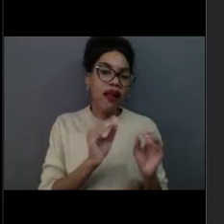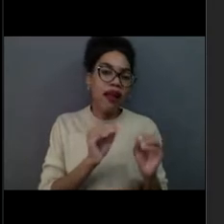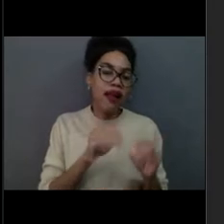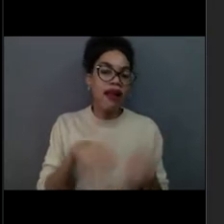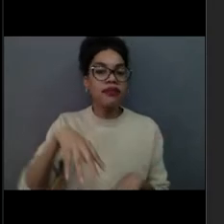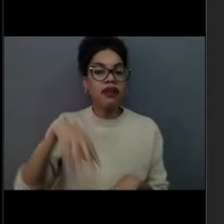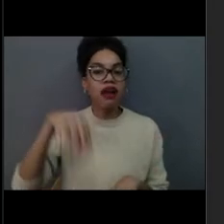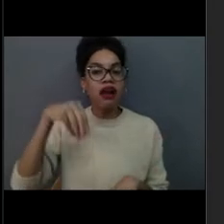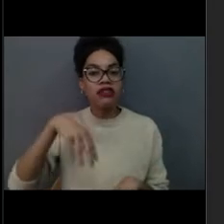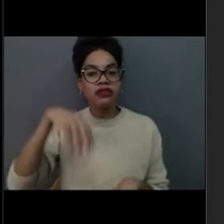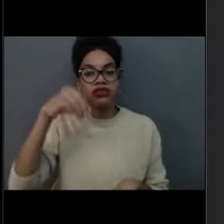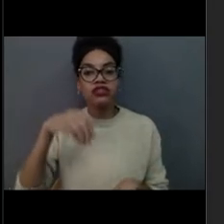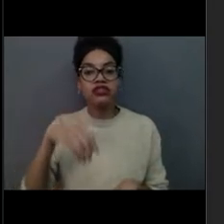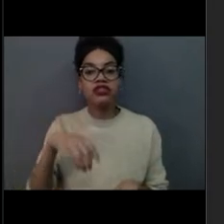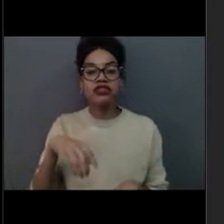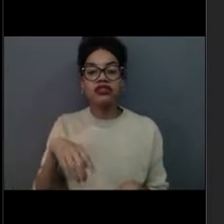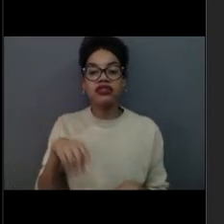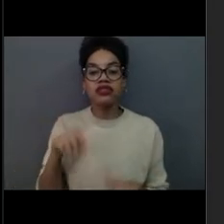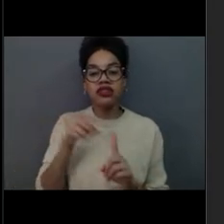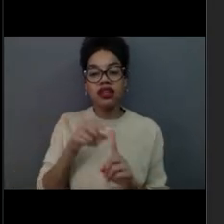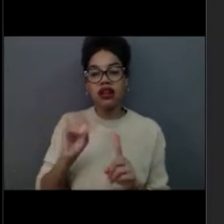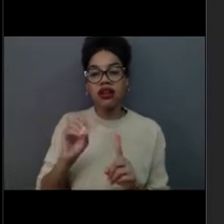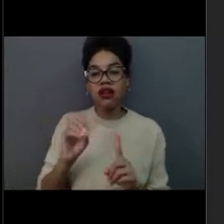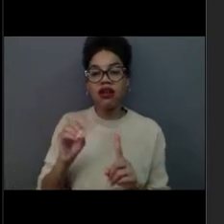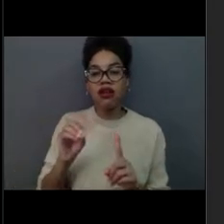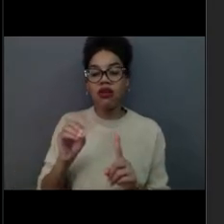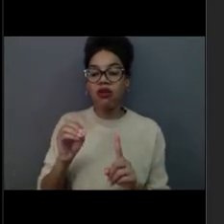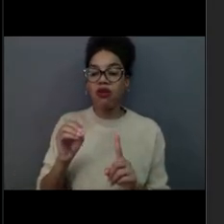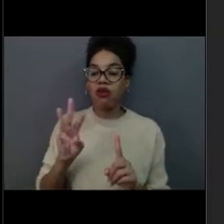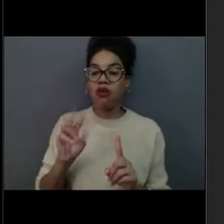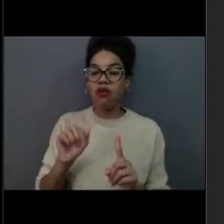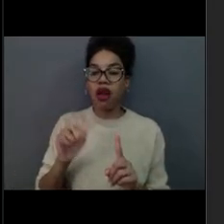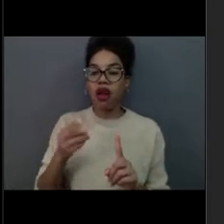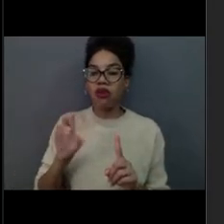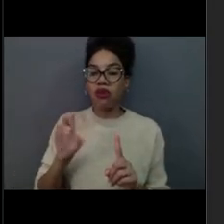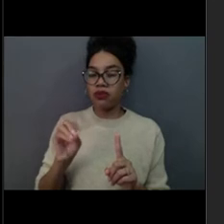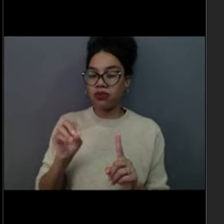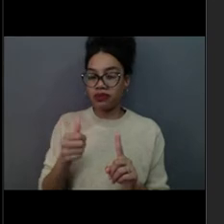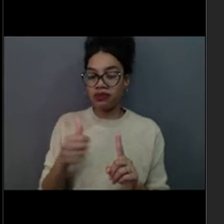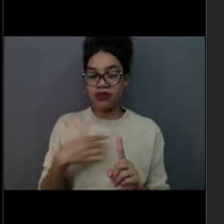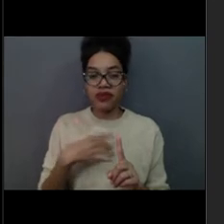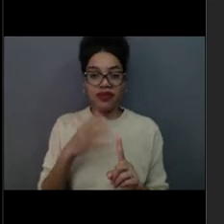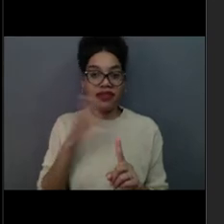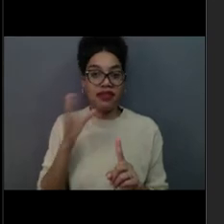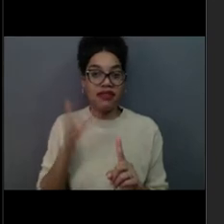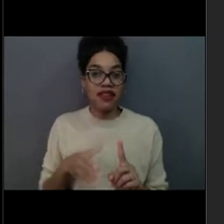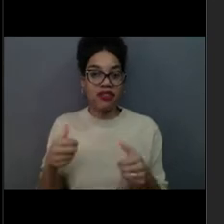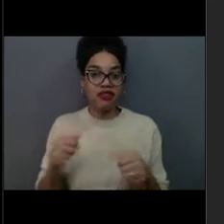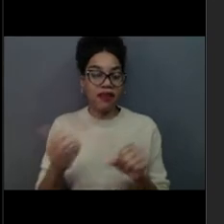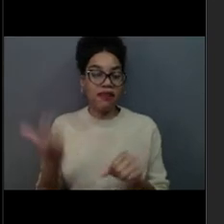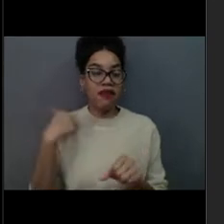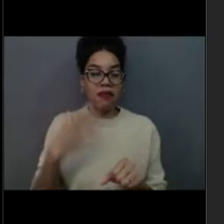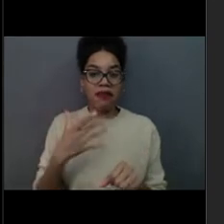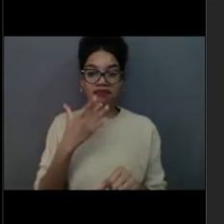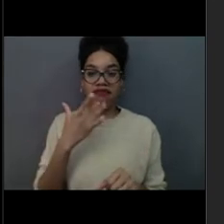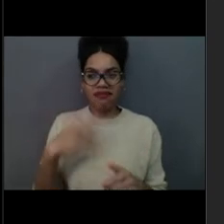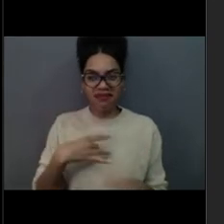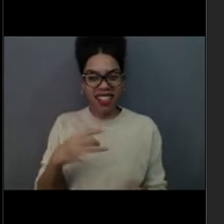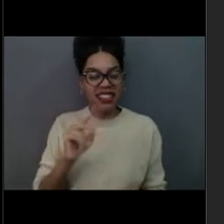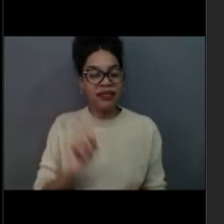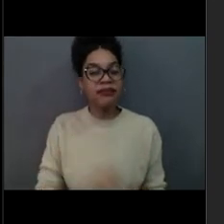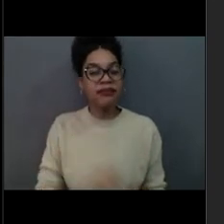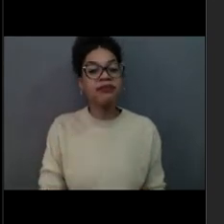one that I've never had until I started this job that I really love. When I was younger, I thought that fish was harvested, you know, in the